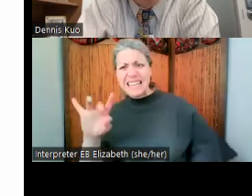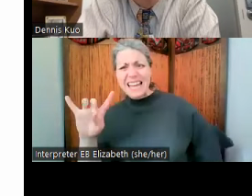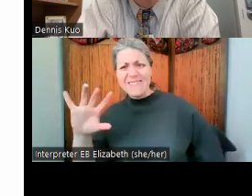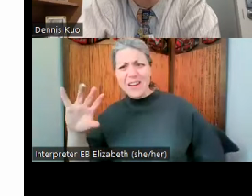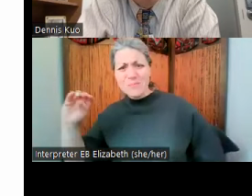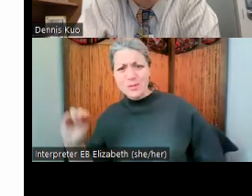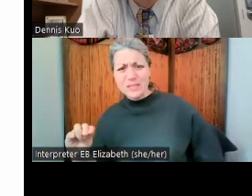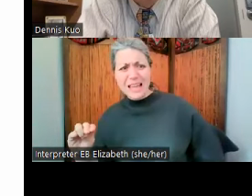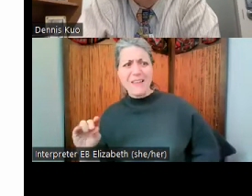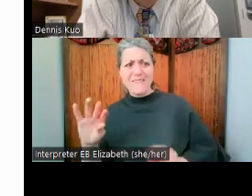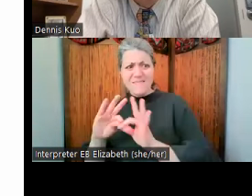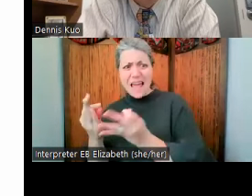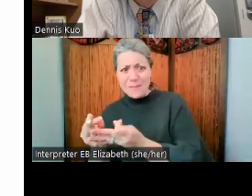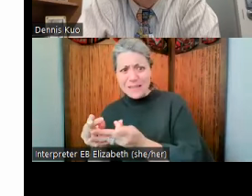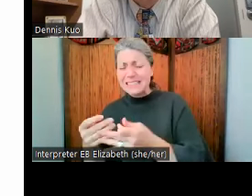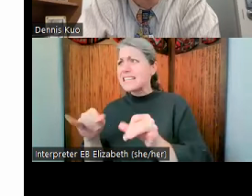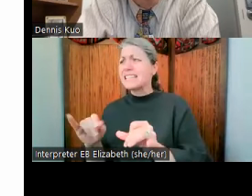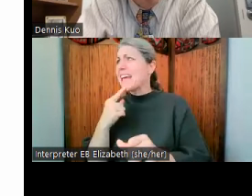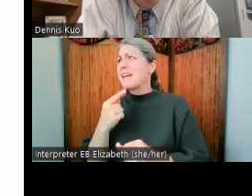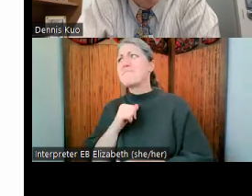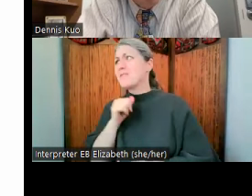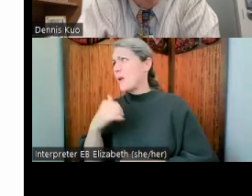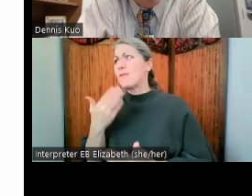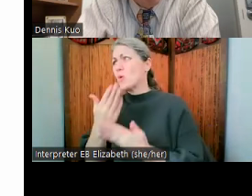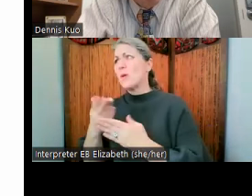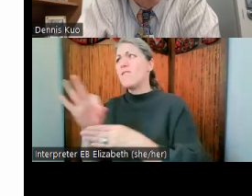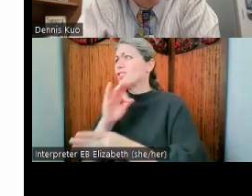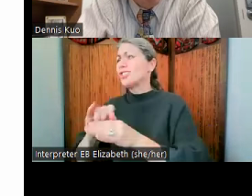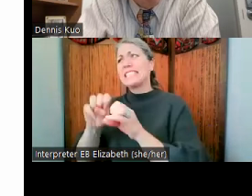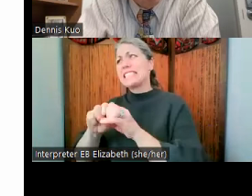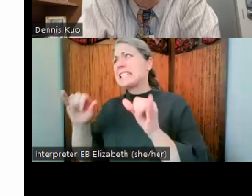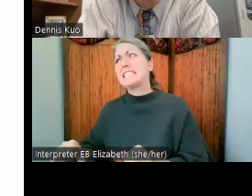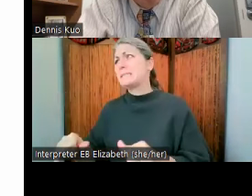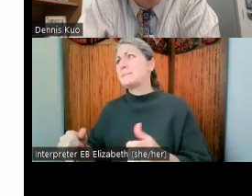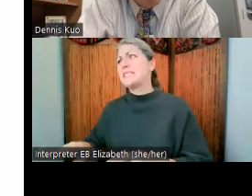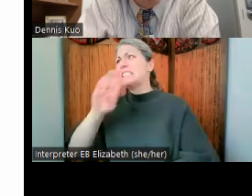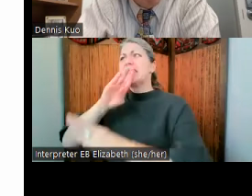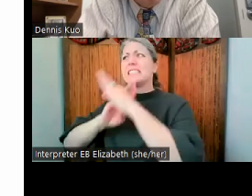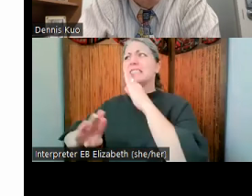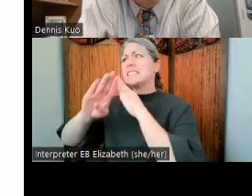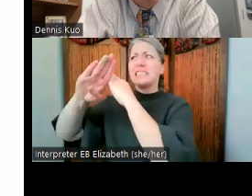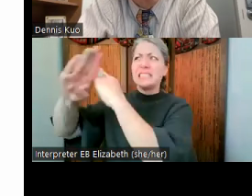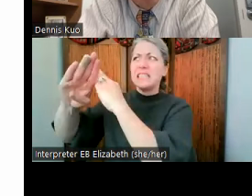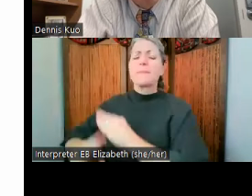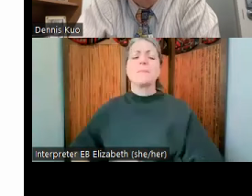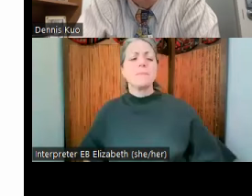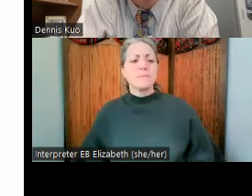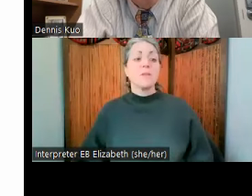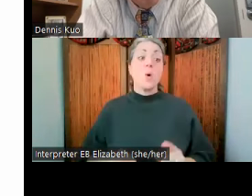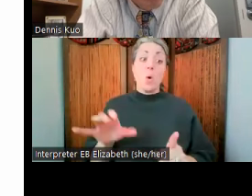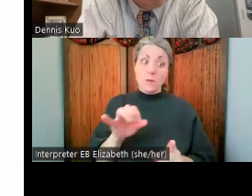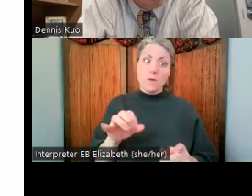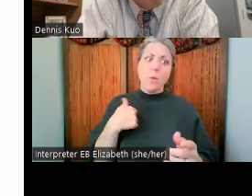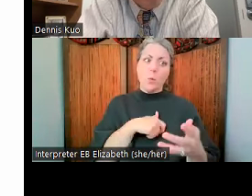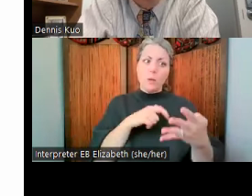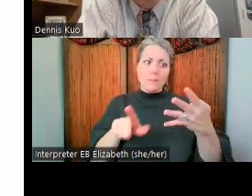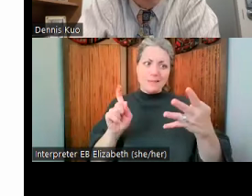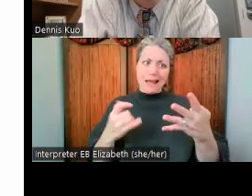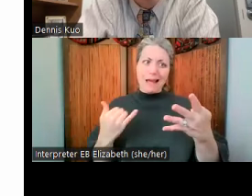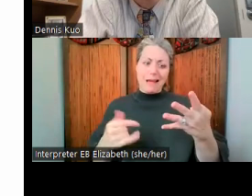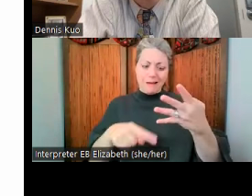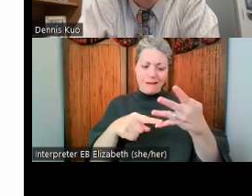receiving care in a well-functioning system. We also need to acknowledge the recent impacts of the COVID-19 pandemic,